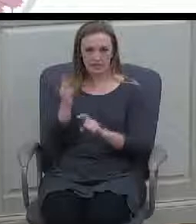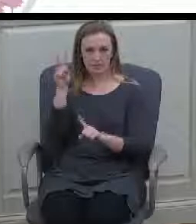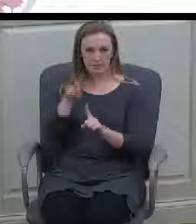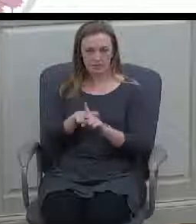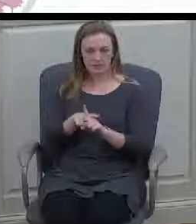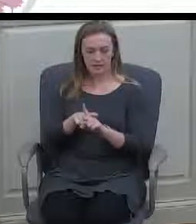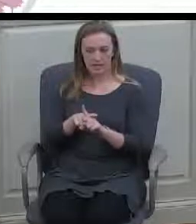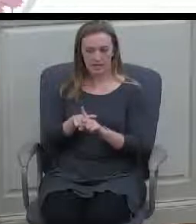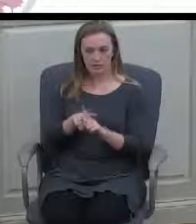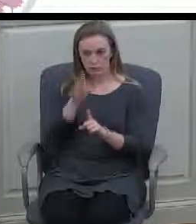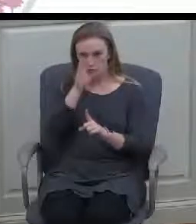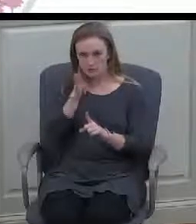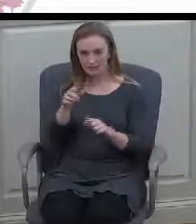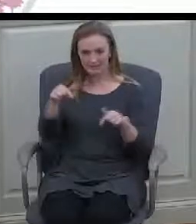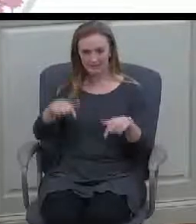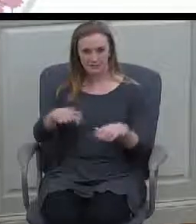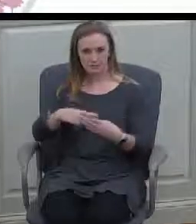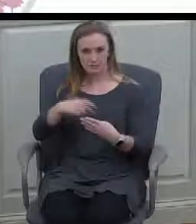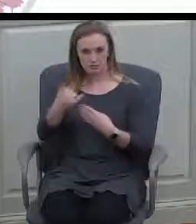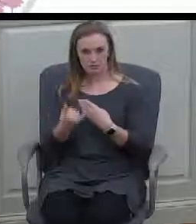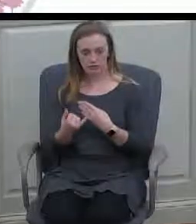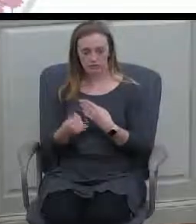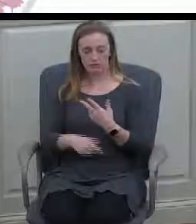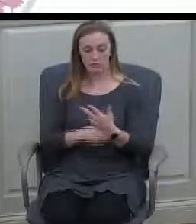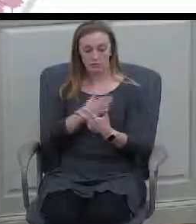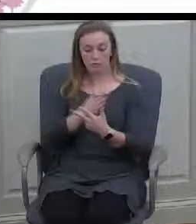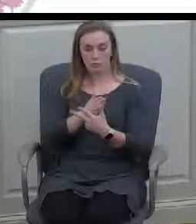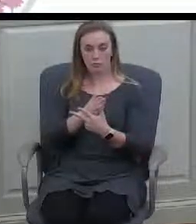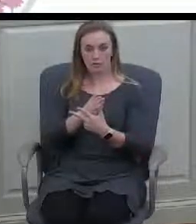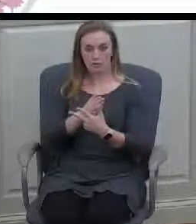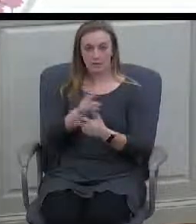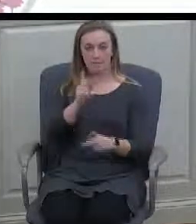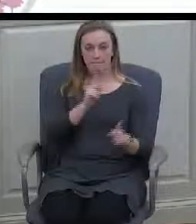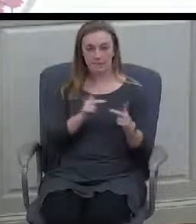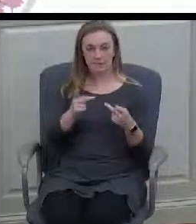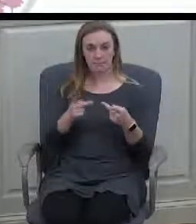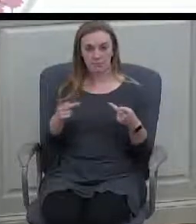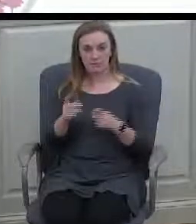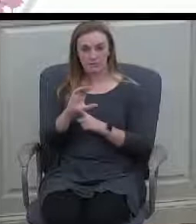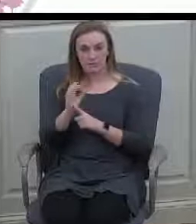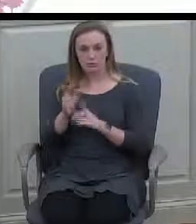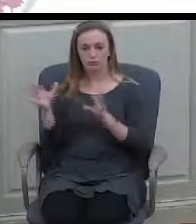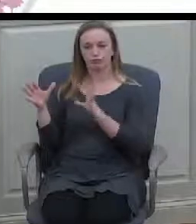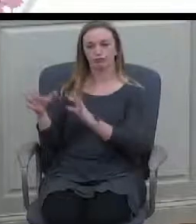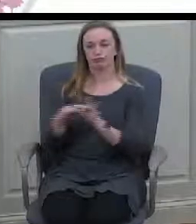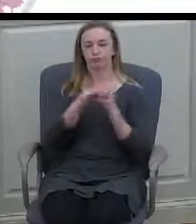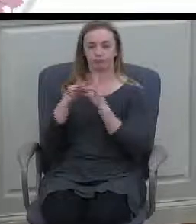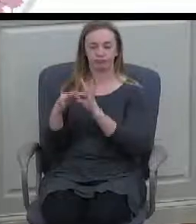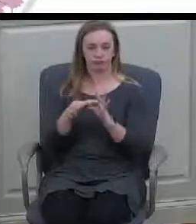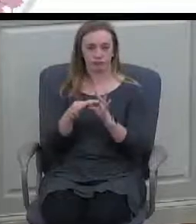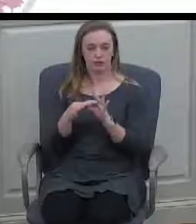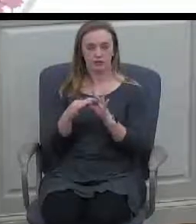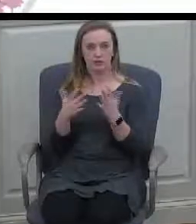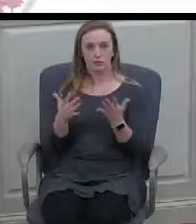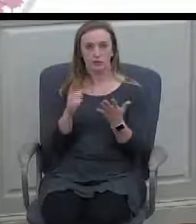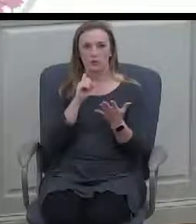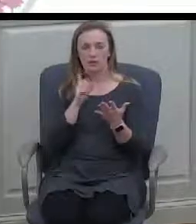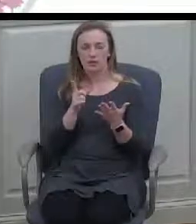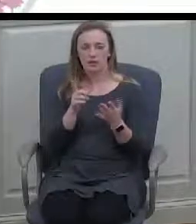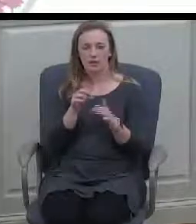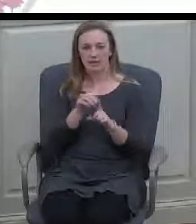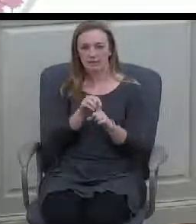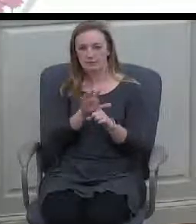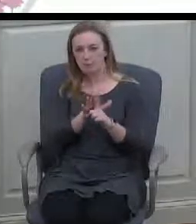this project. One is connecting people, places, and culture, so really kind of exposing